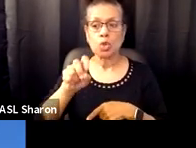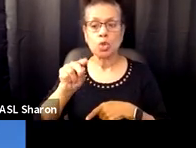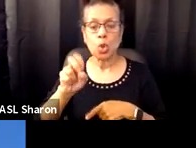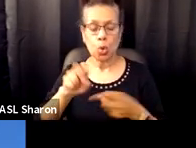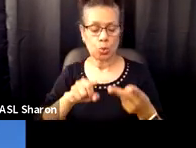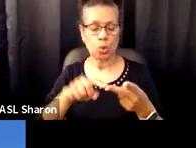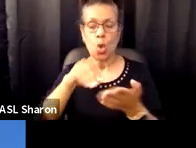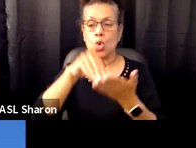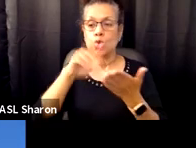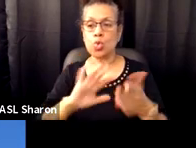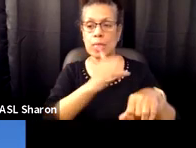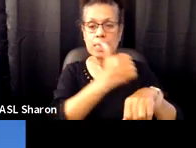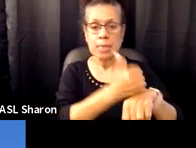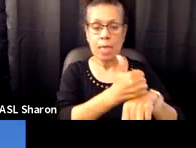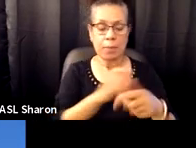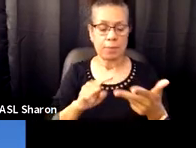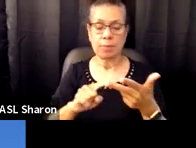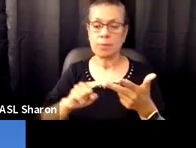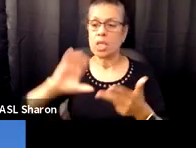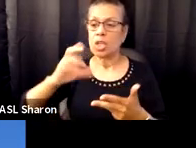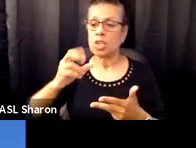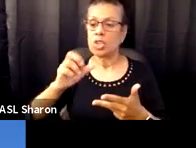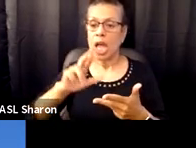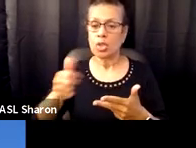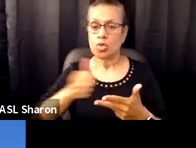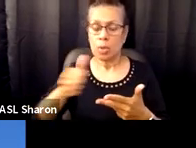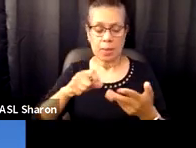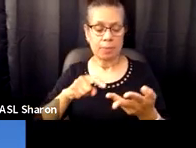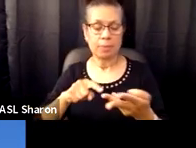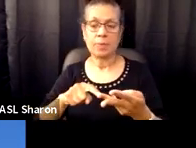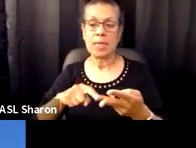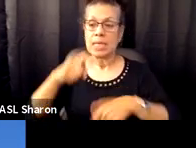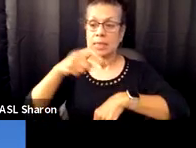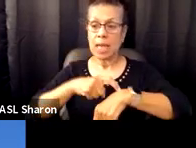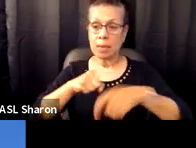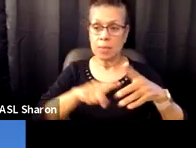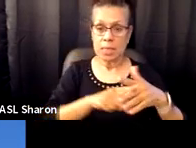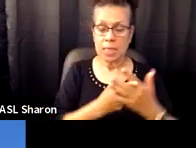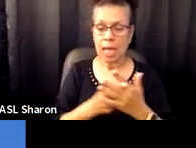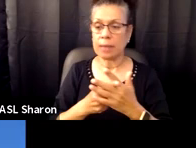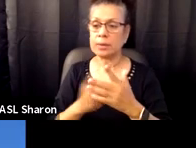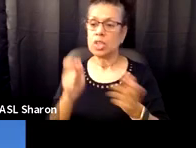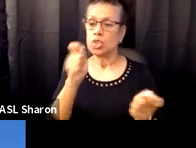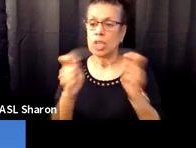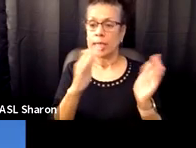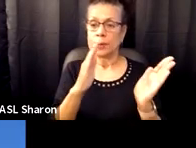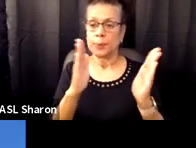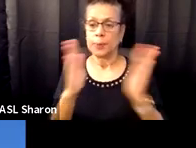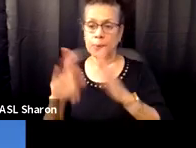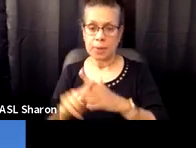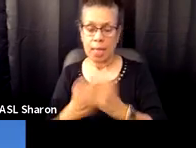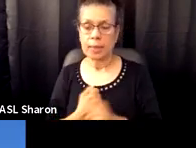system charter transportation start times tiered routing monitor and bus driver